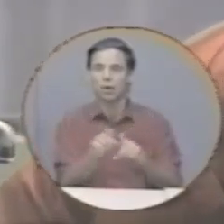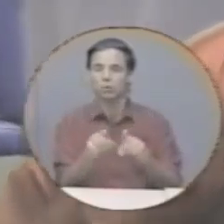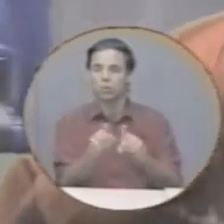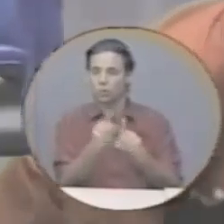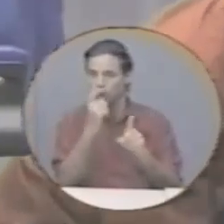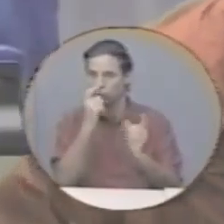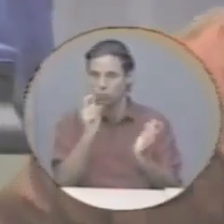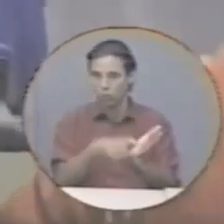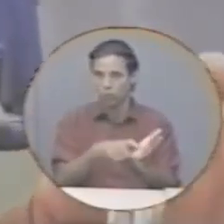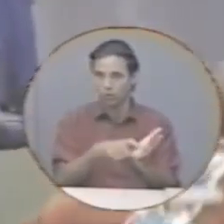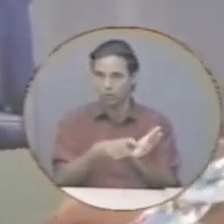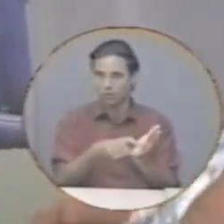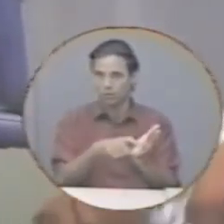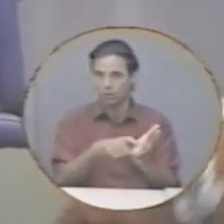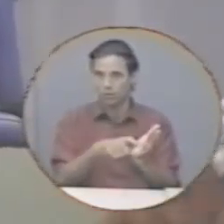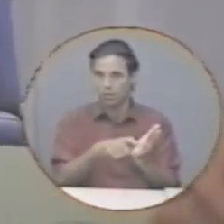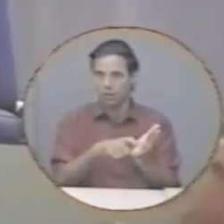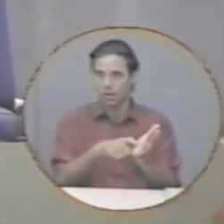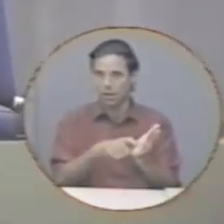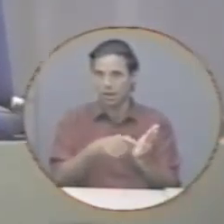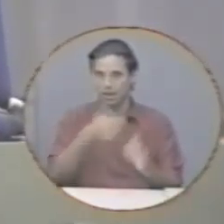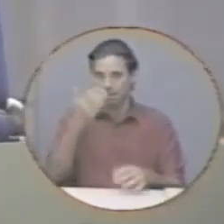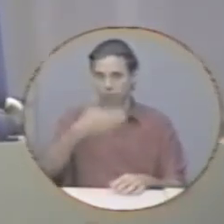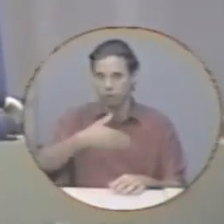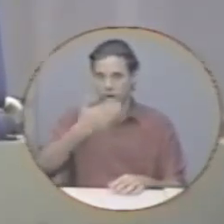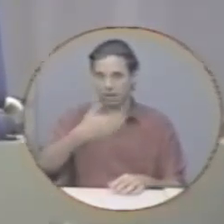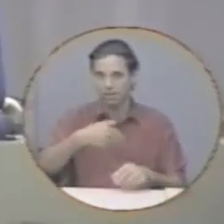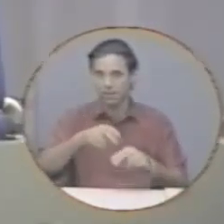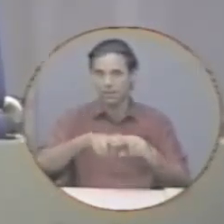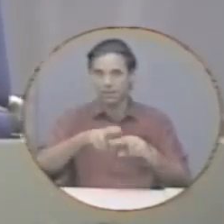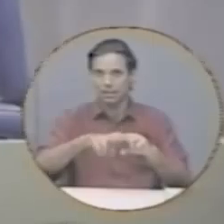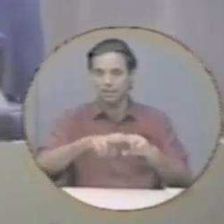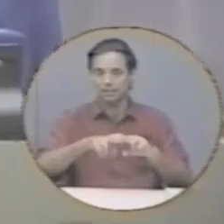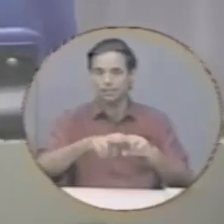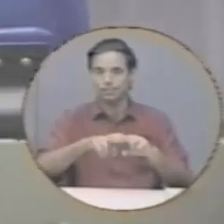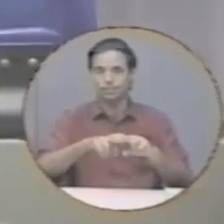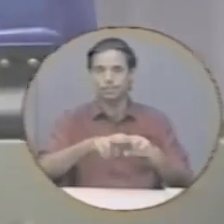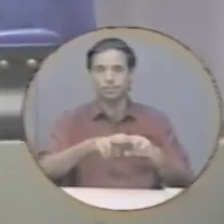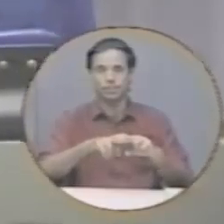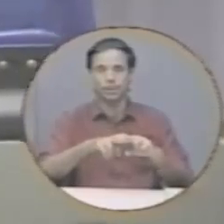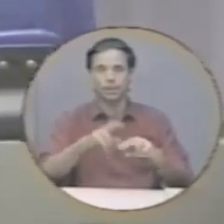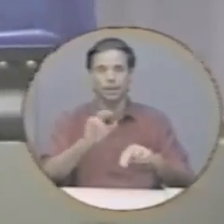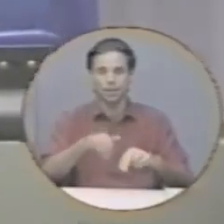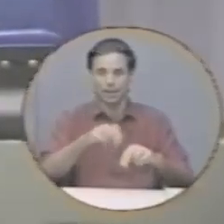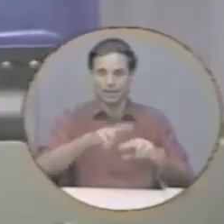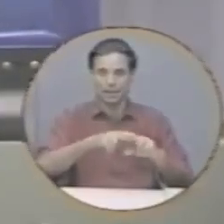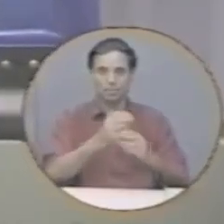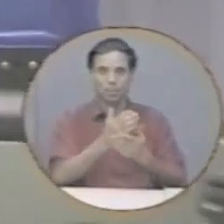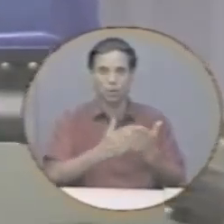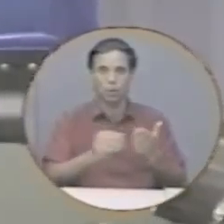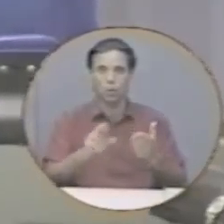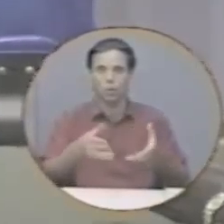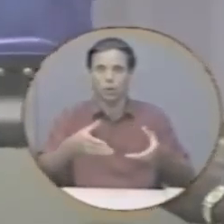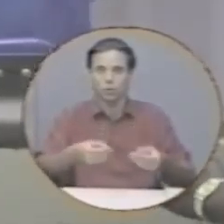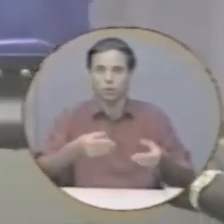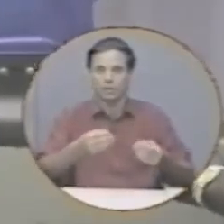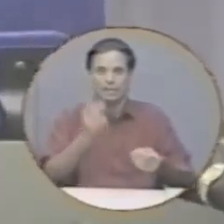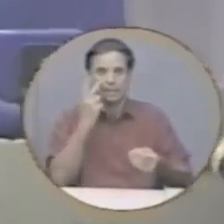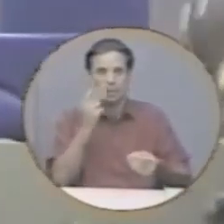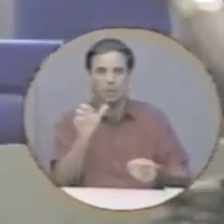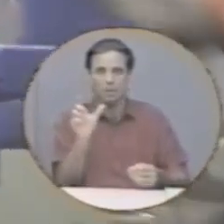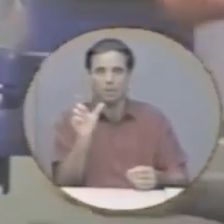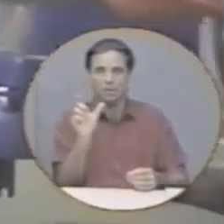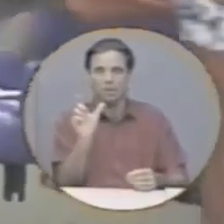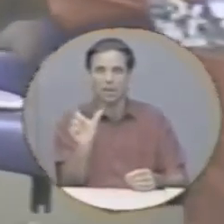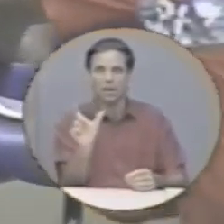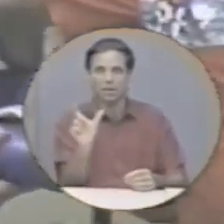that on the side of, or in the front part of the seat portion or the cushion portion looks a little thicker. I'll